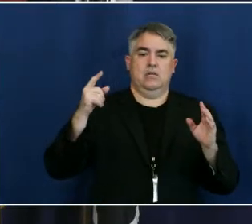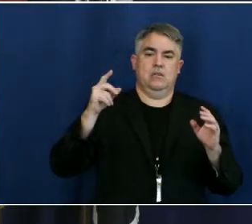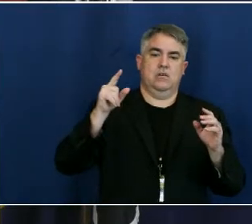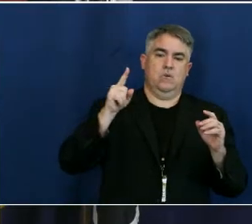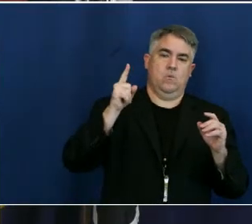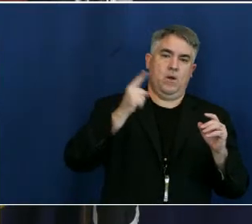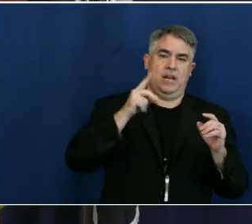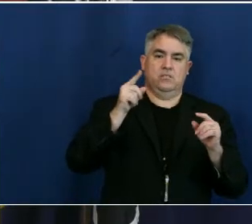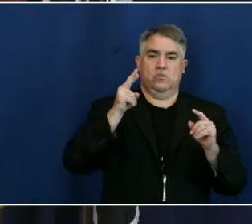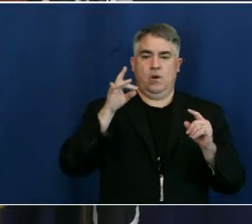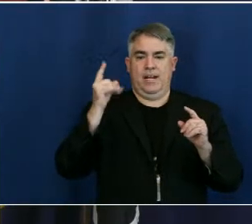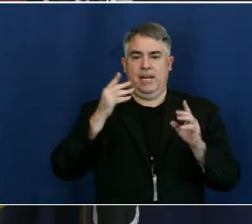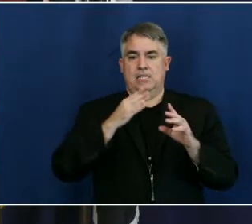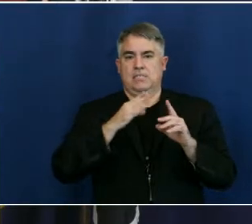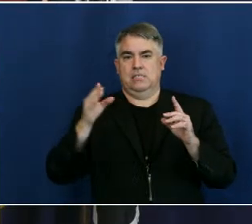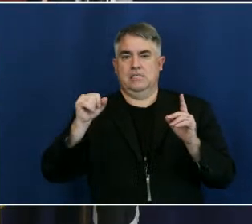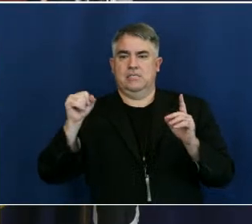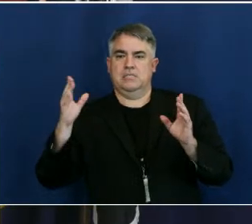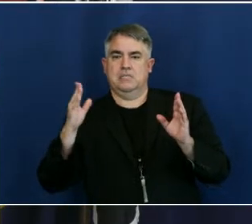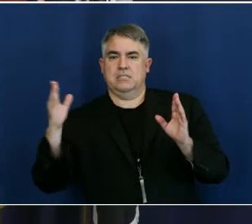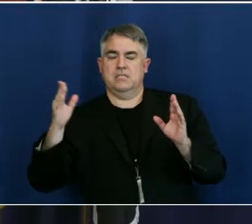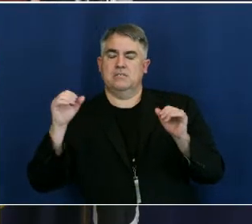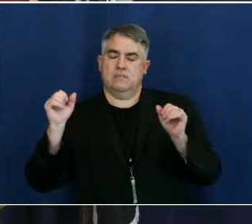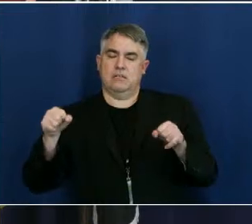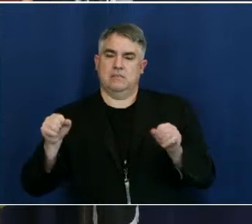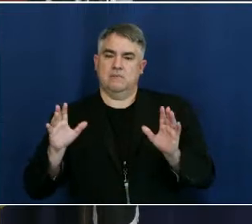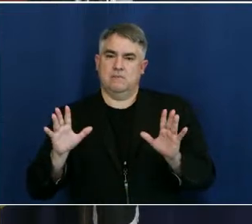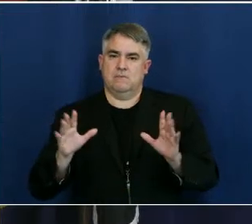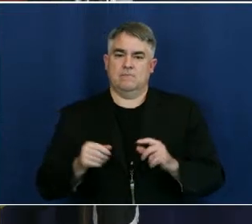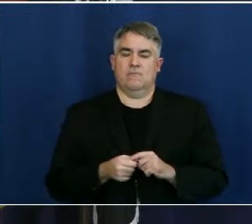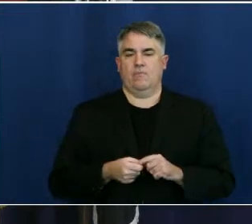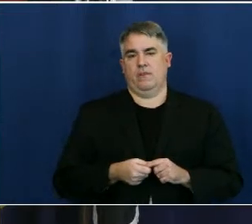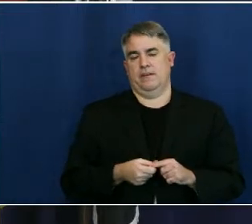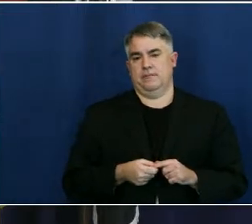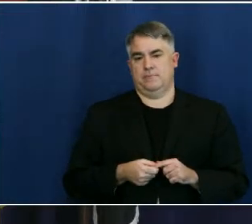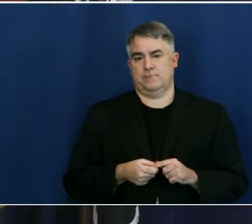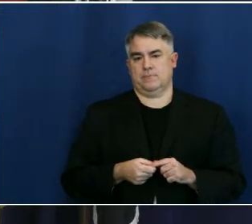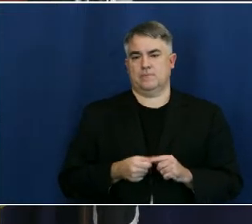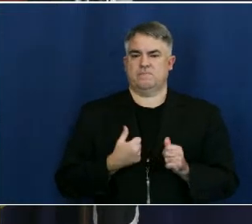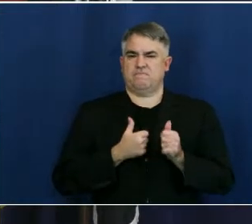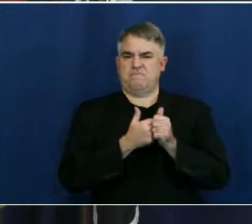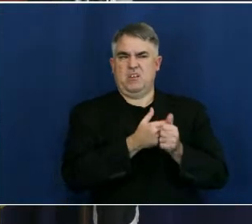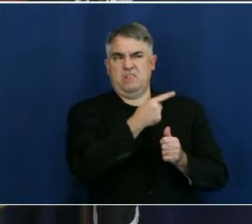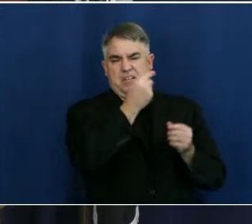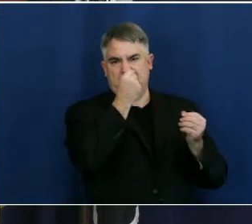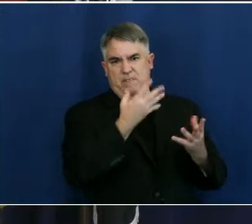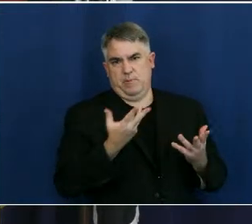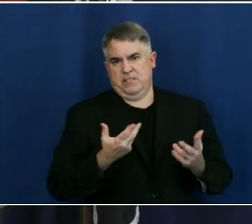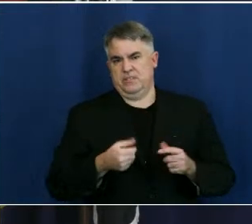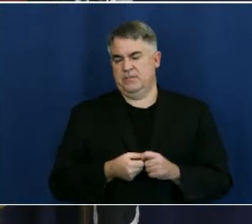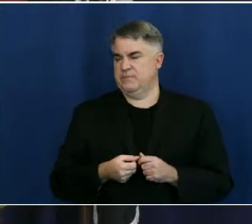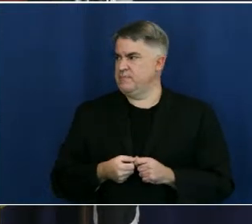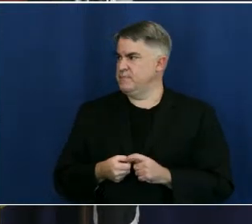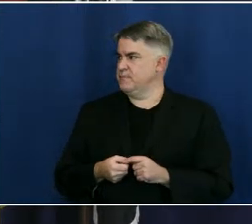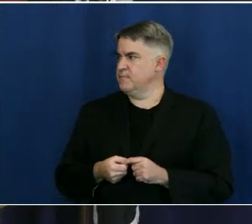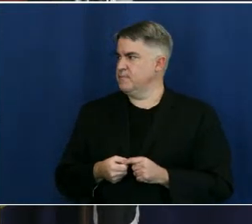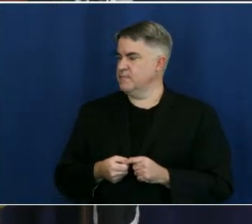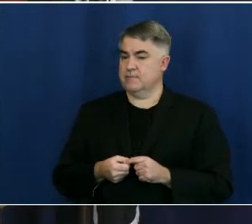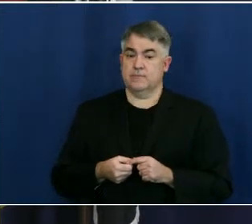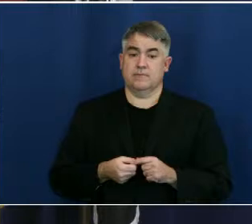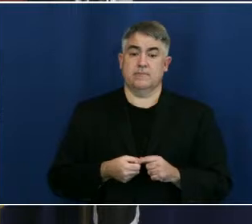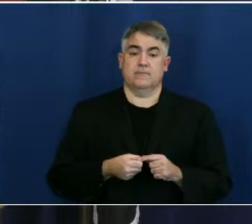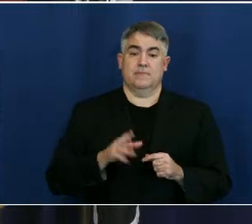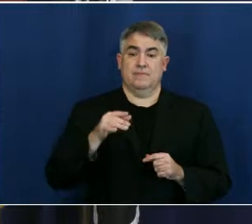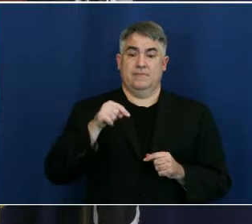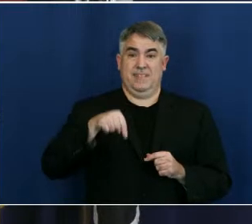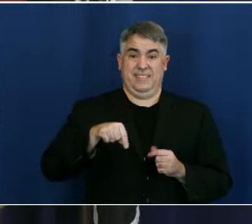vaccines that are currently out there that we are utilizing. Keep in mind, I think most likely at the end of this week, we will